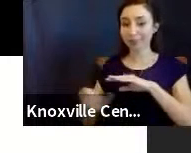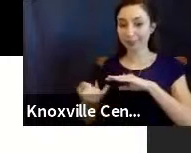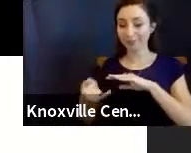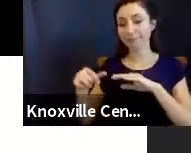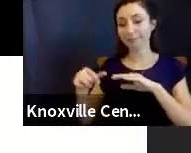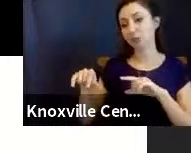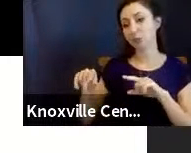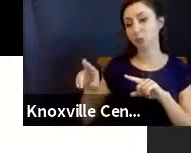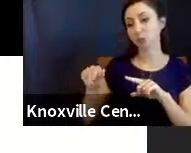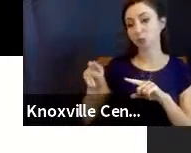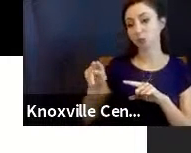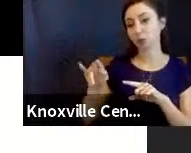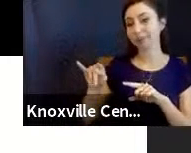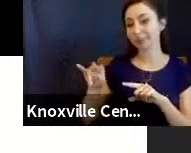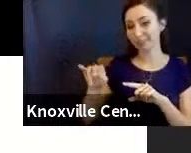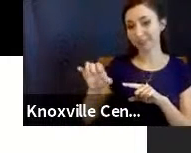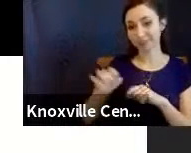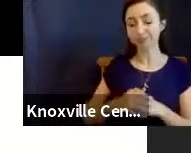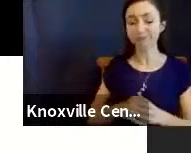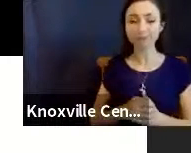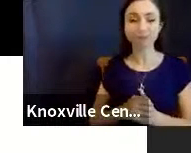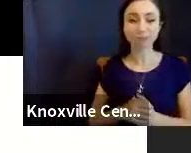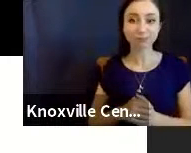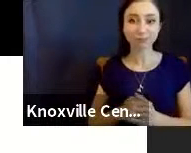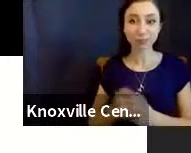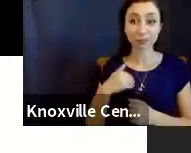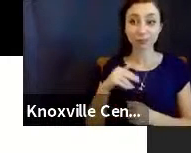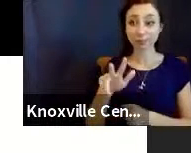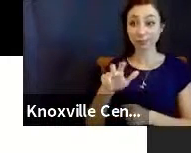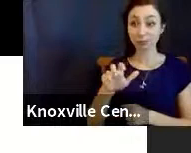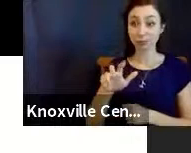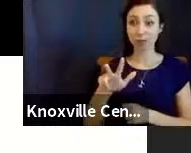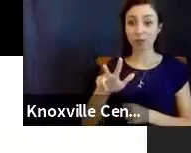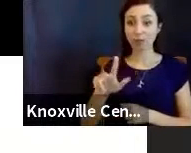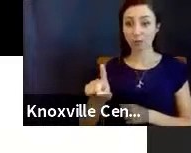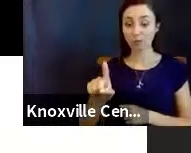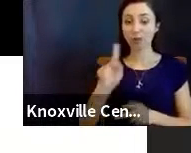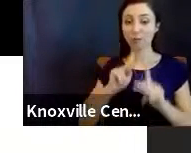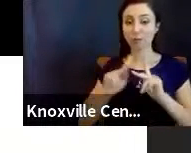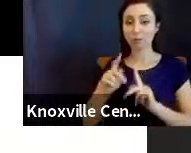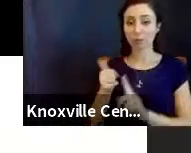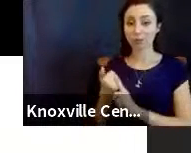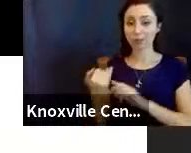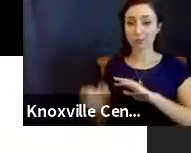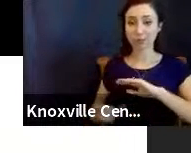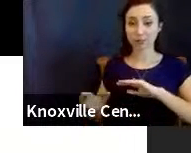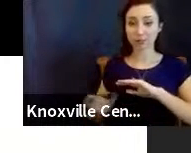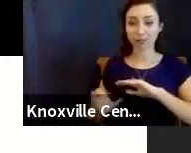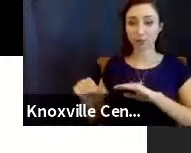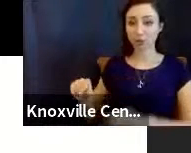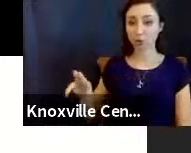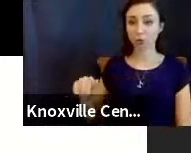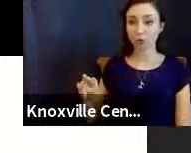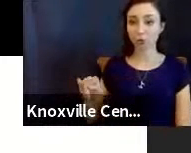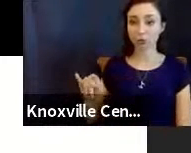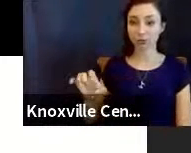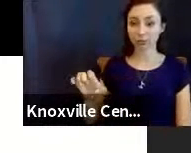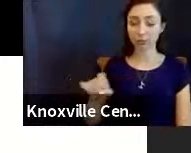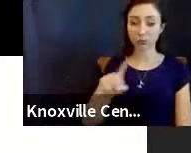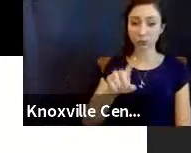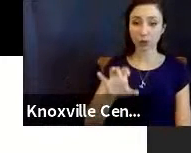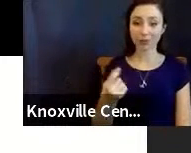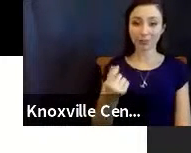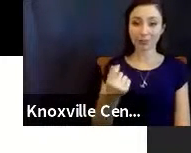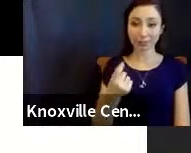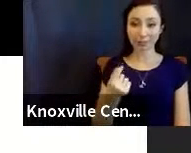quarantine. We have 341 people in self-isolation or quarantine at this time. 111 of